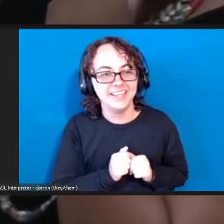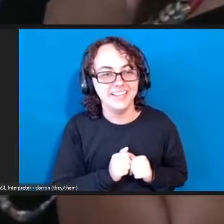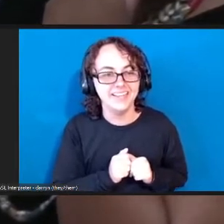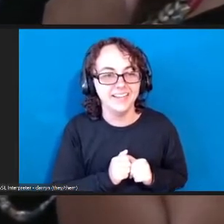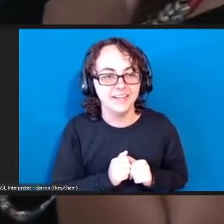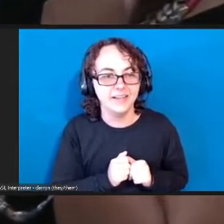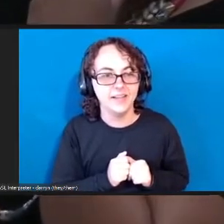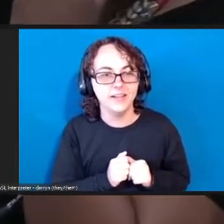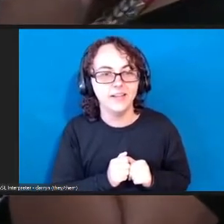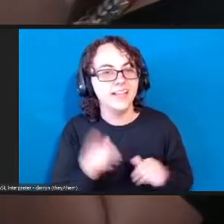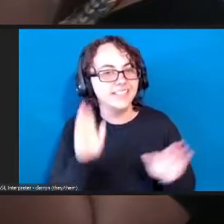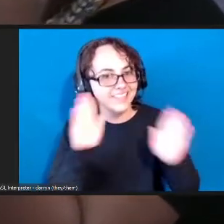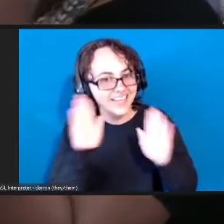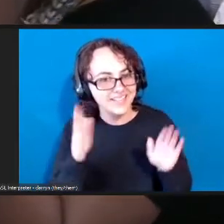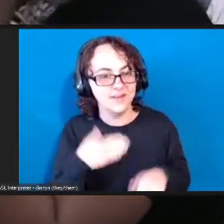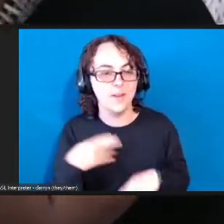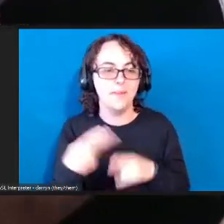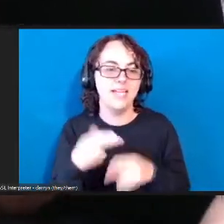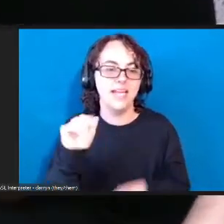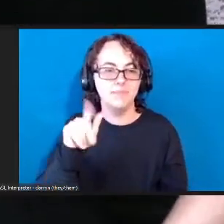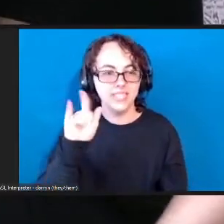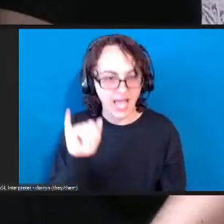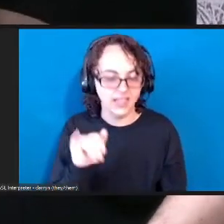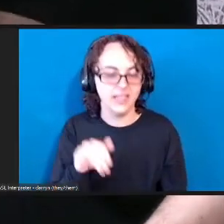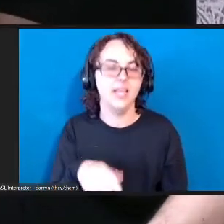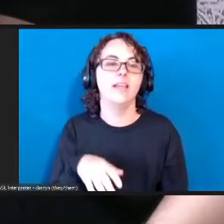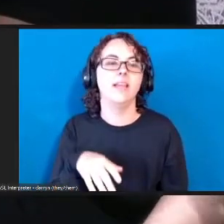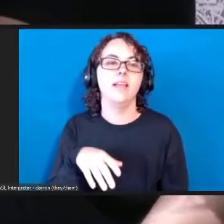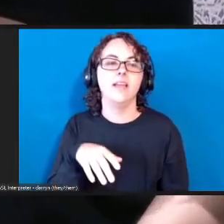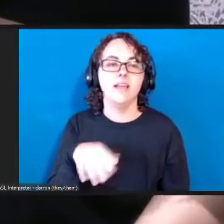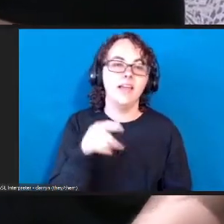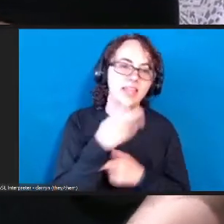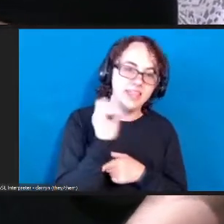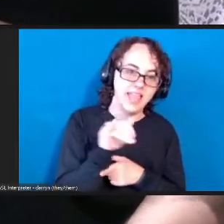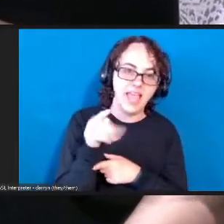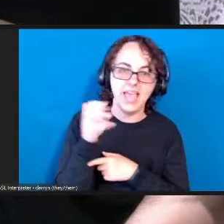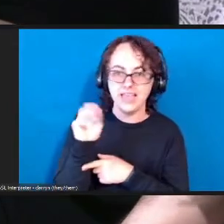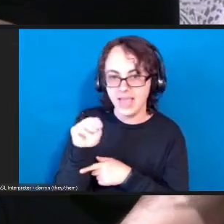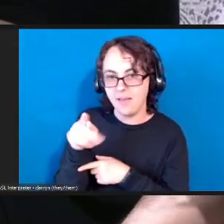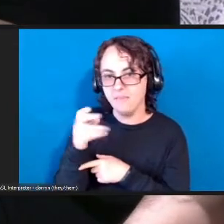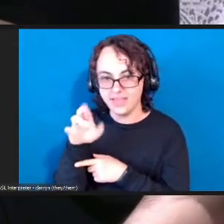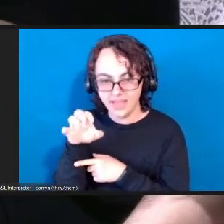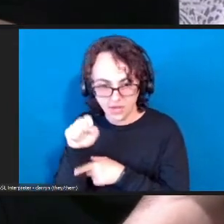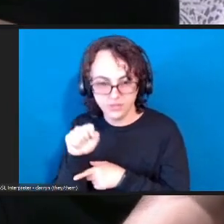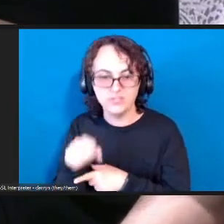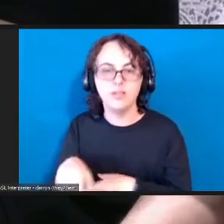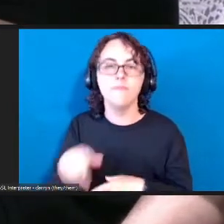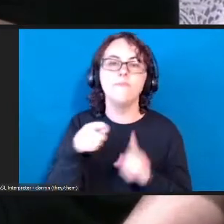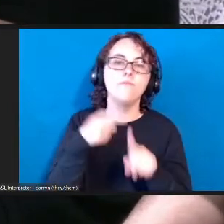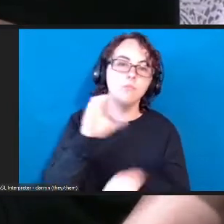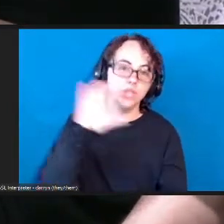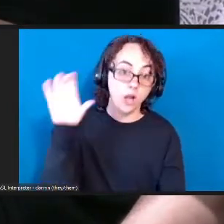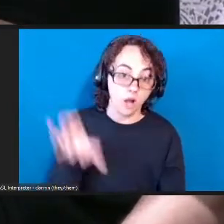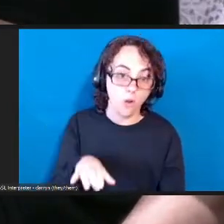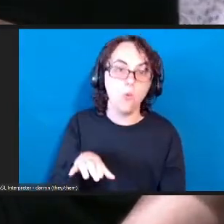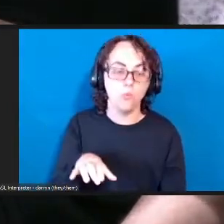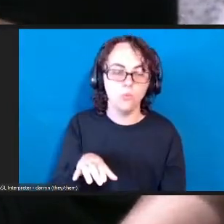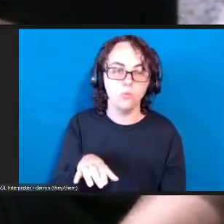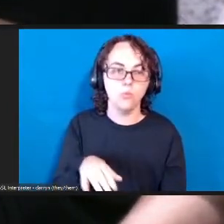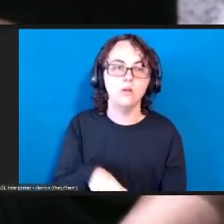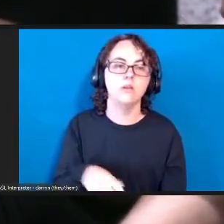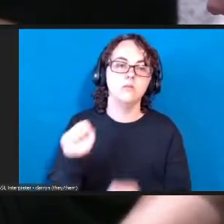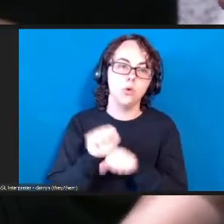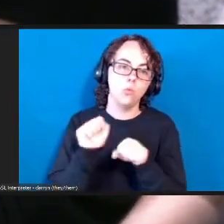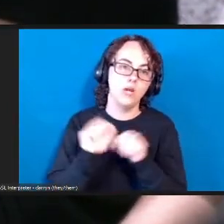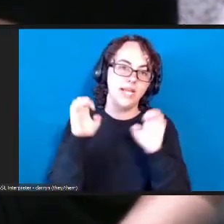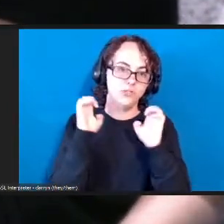Thanks, Joe. Hi, my name is Ali Hoefnagel. My pronouns are they, them, and theirs. I'm from Chicago originally. Worked as the